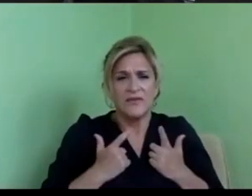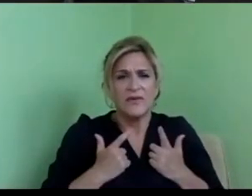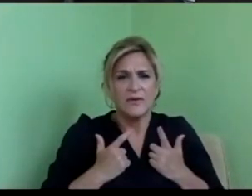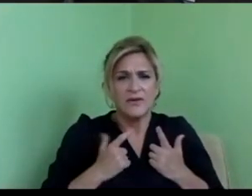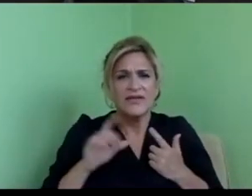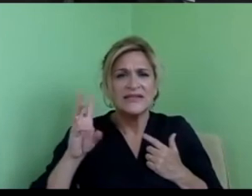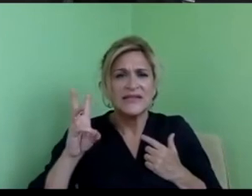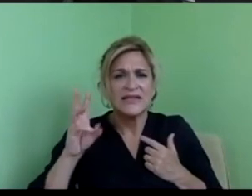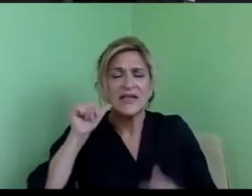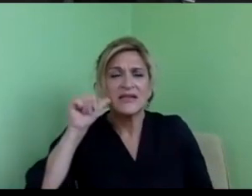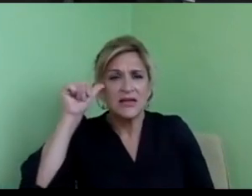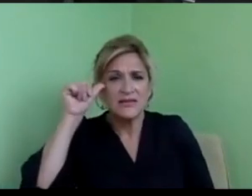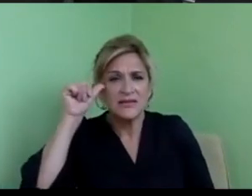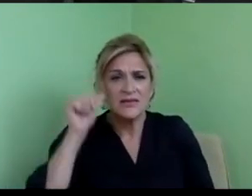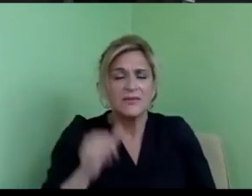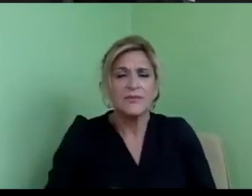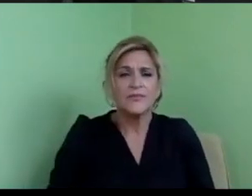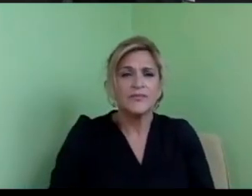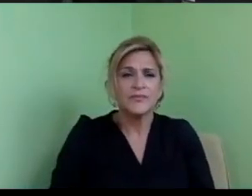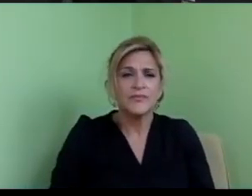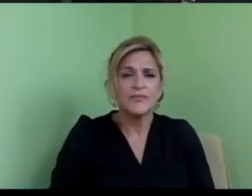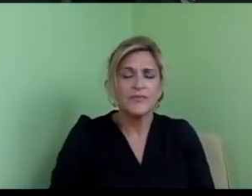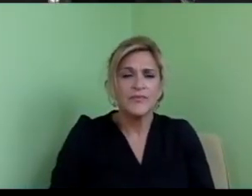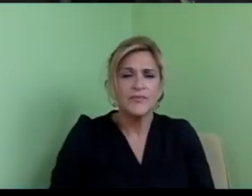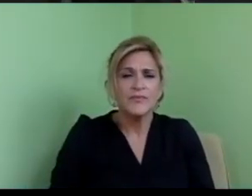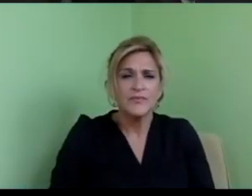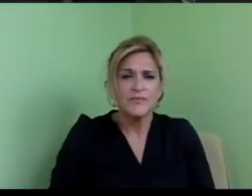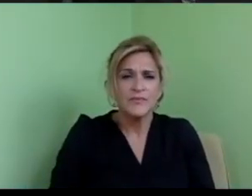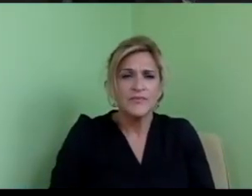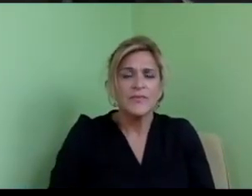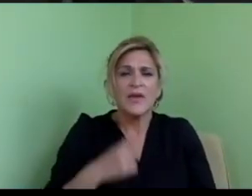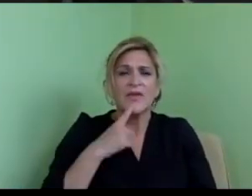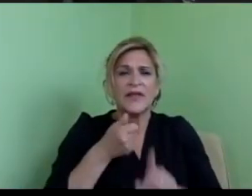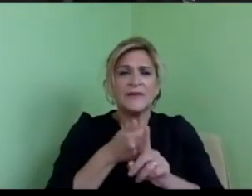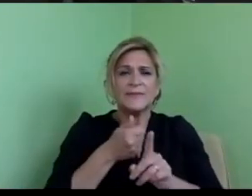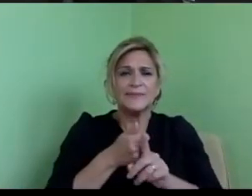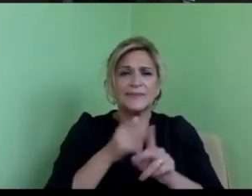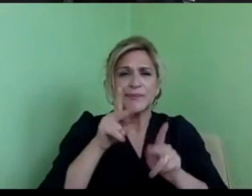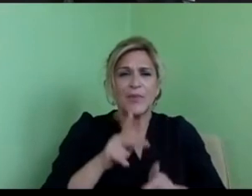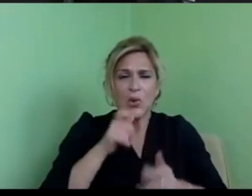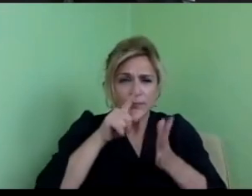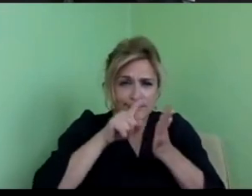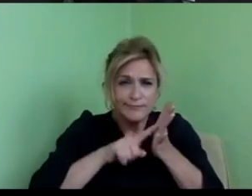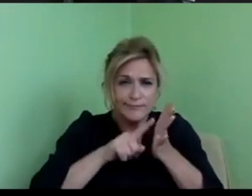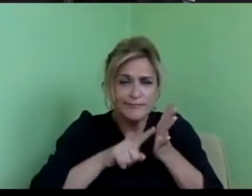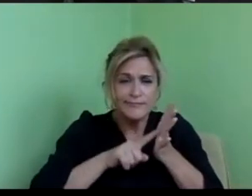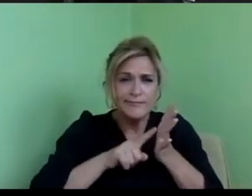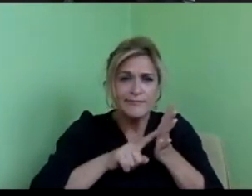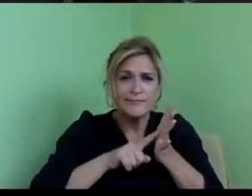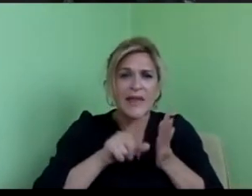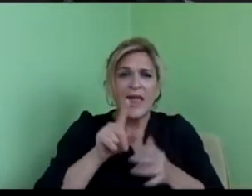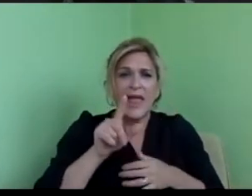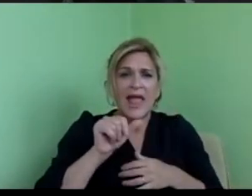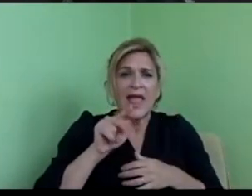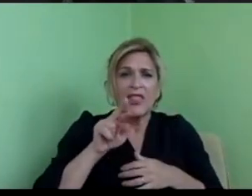and the anthropologists who were tasked with trying